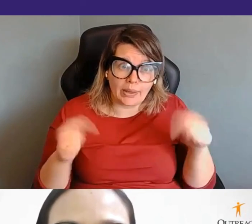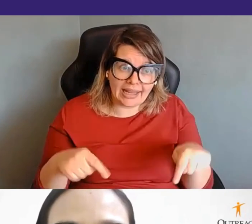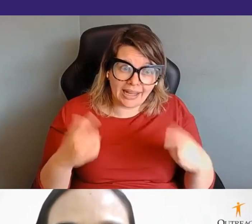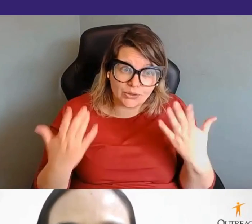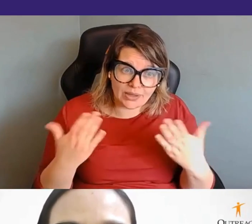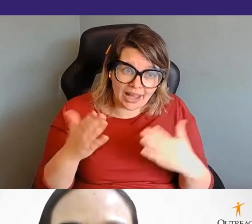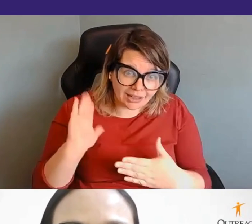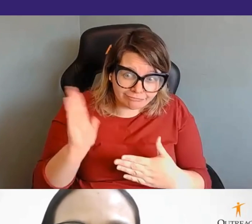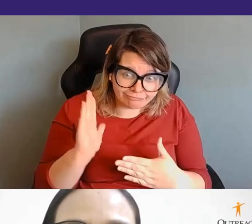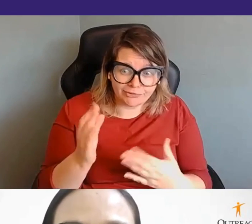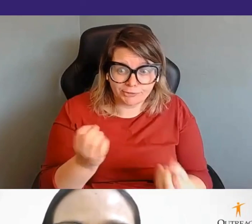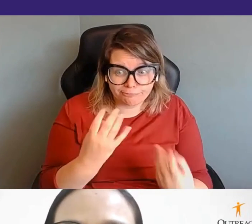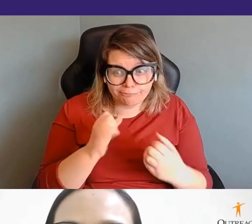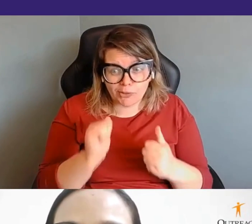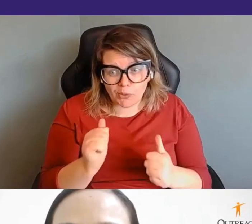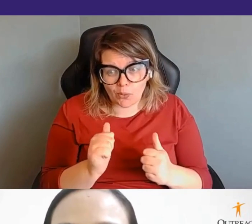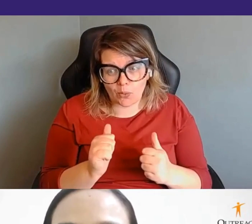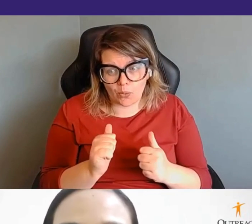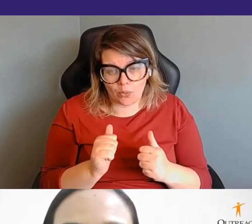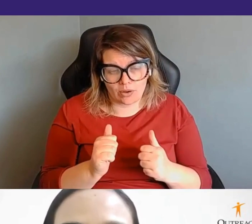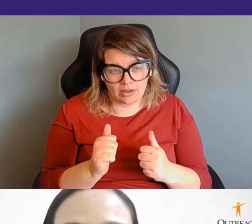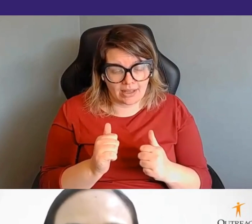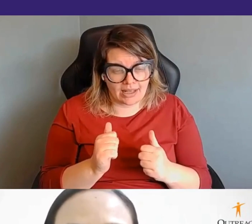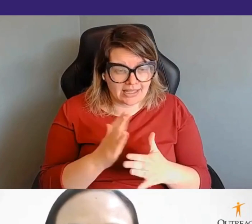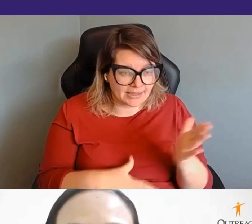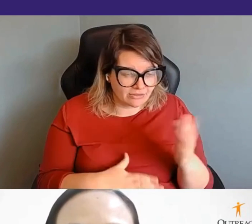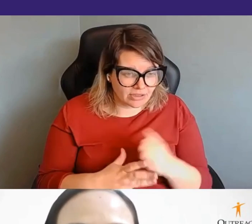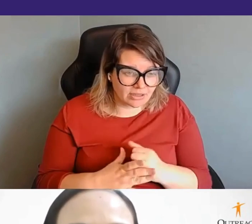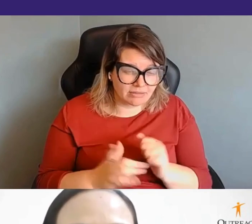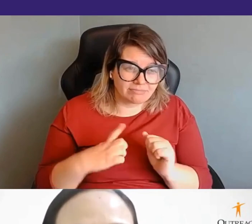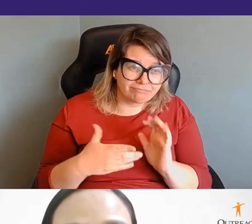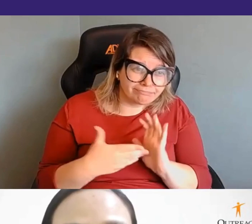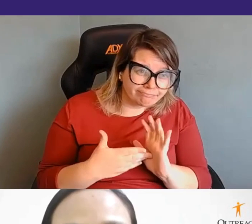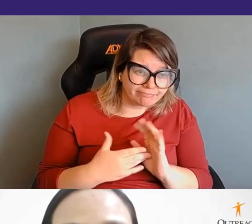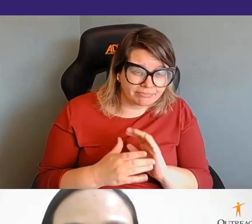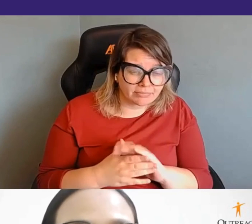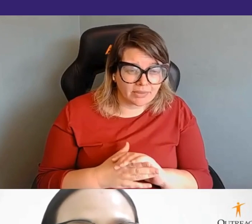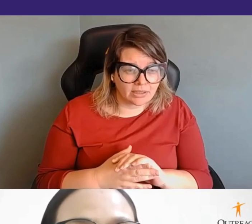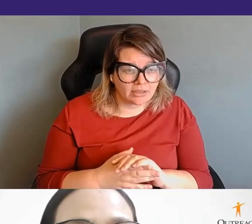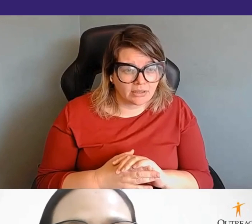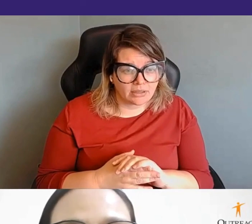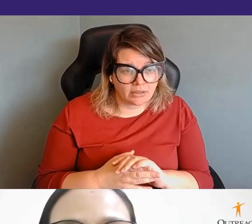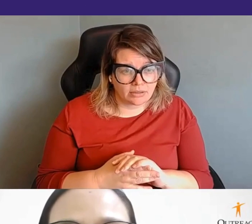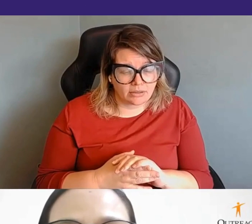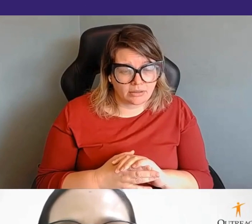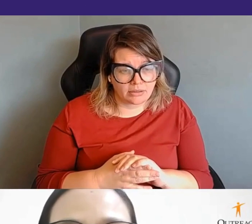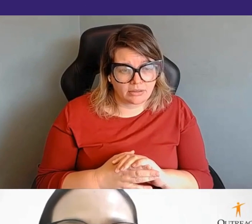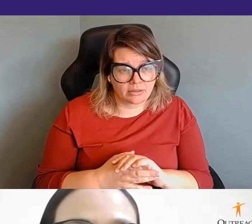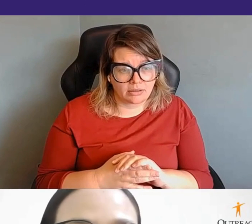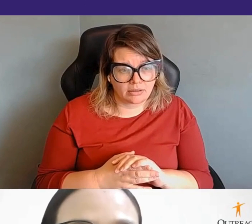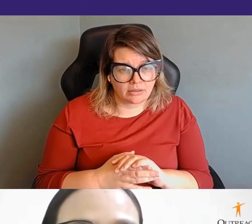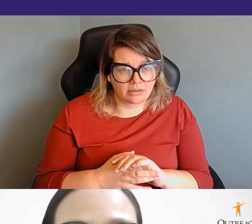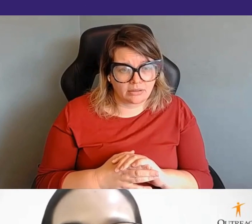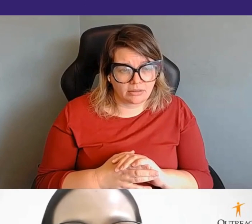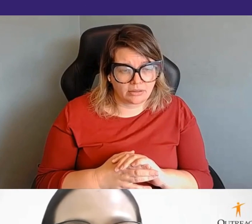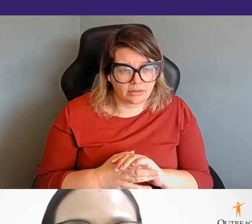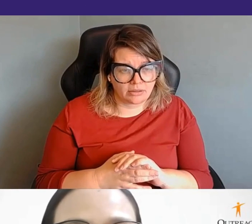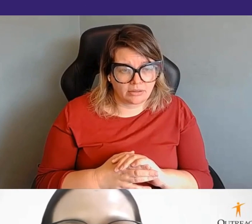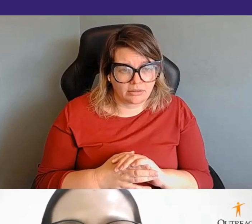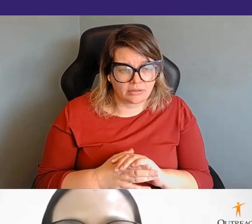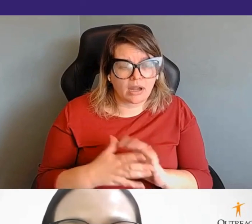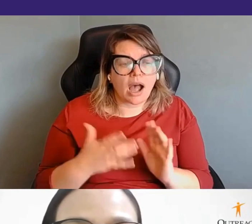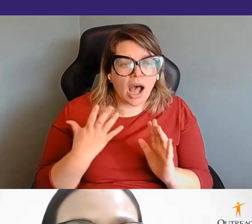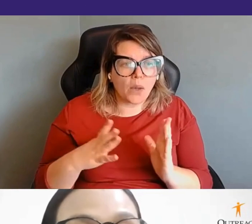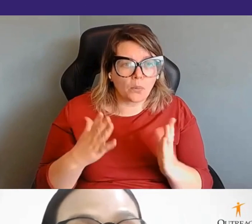And for sharing all your and can I, sorry, if you can allow me, I would like to